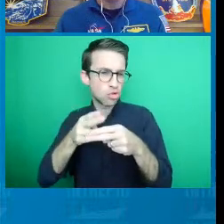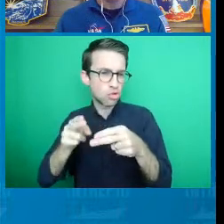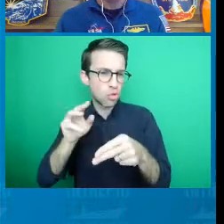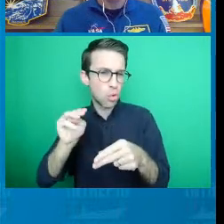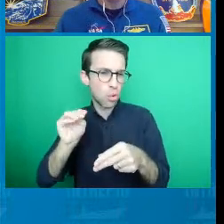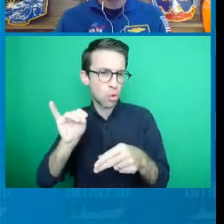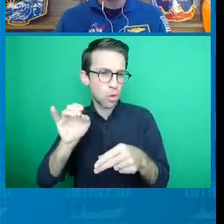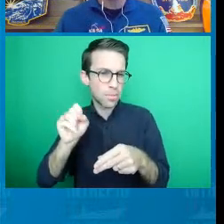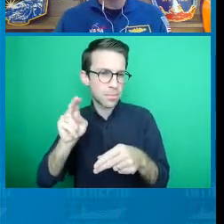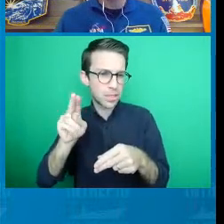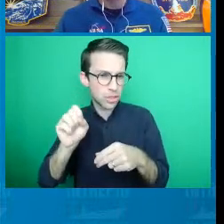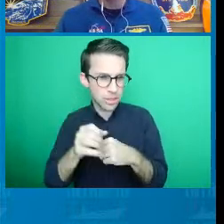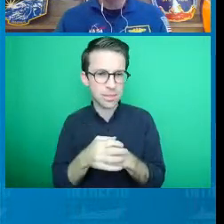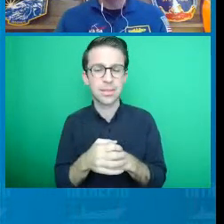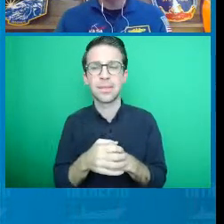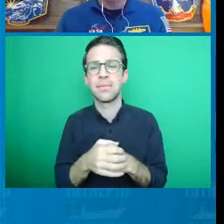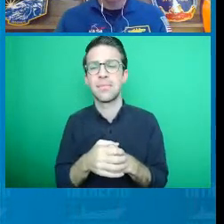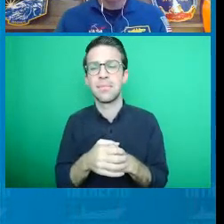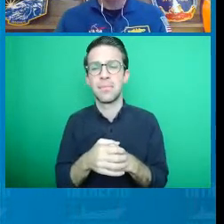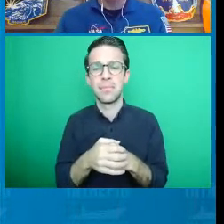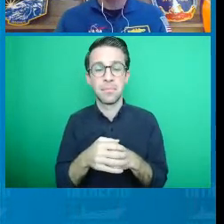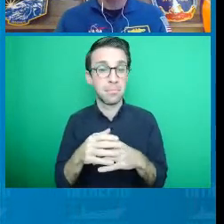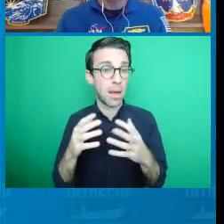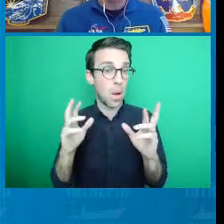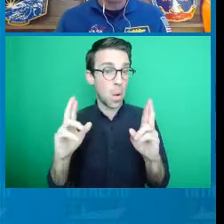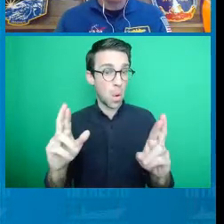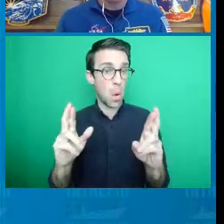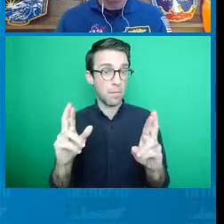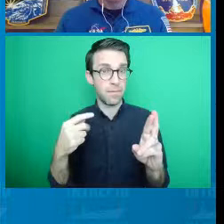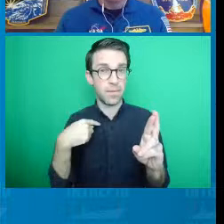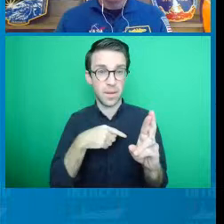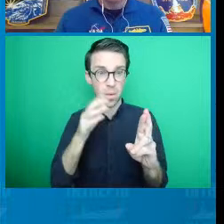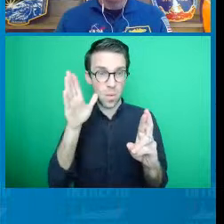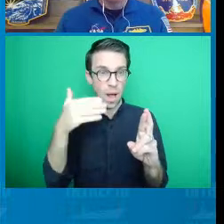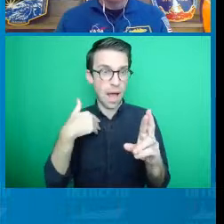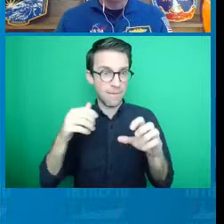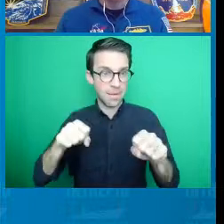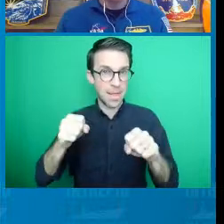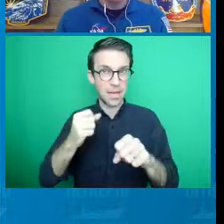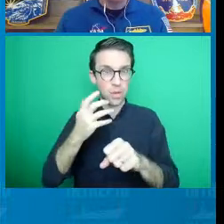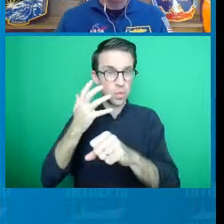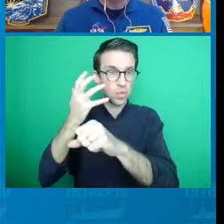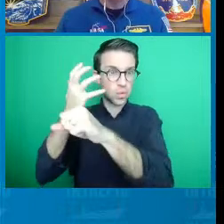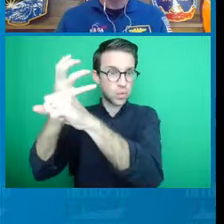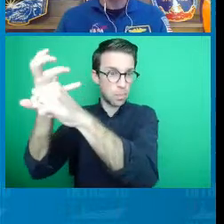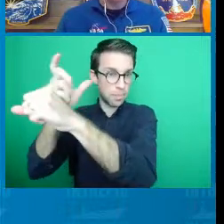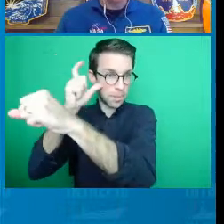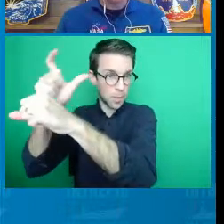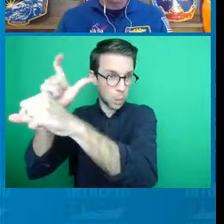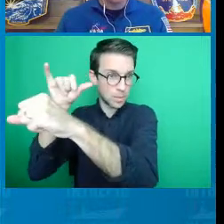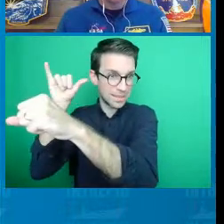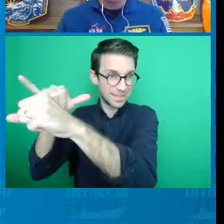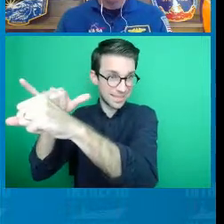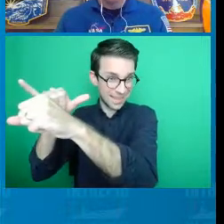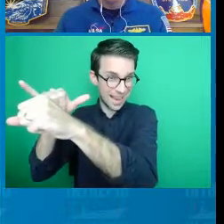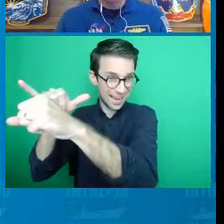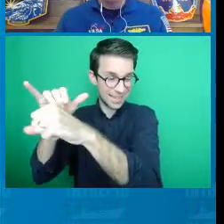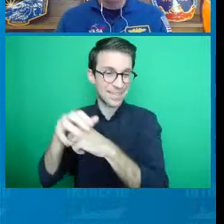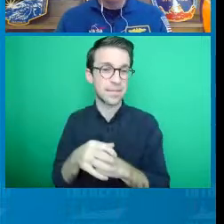there and set up the infrastructure to stay. And what we learn in doing so on the engineering